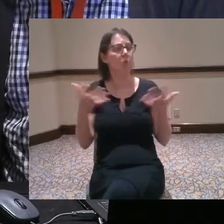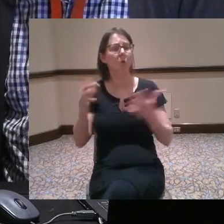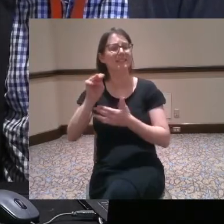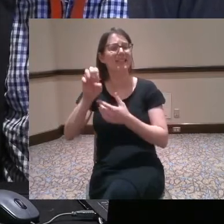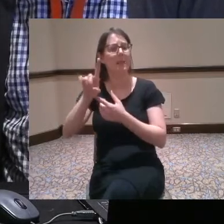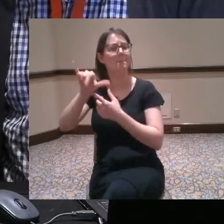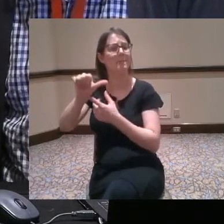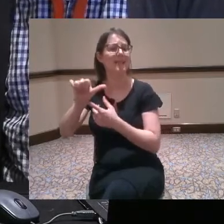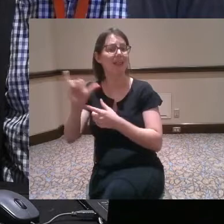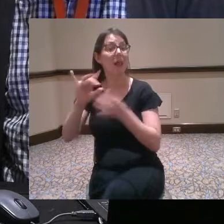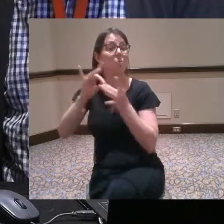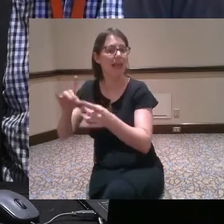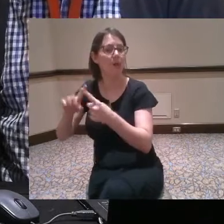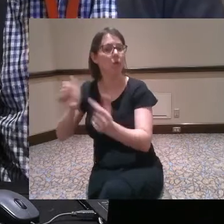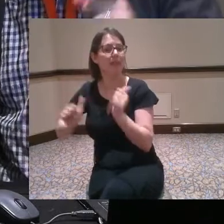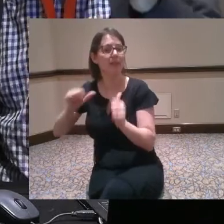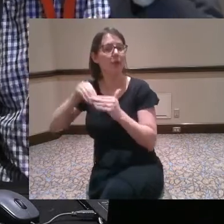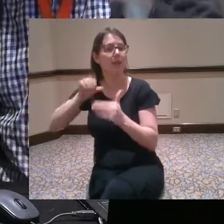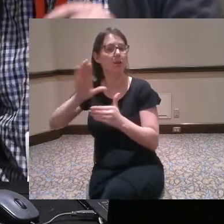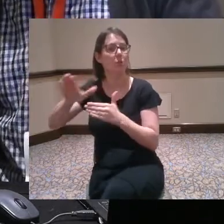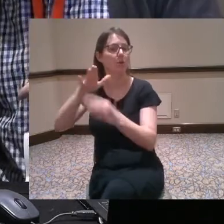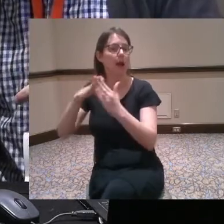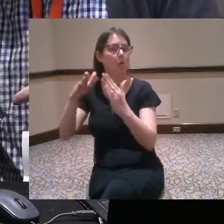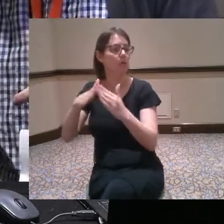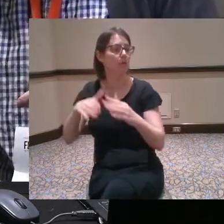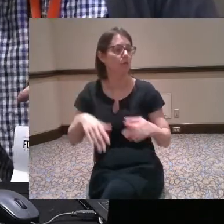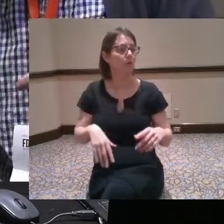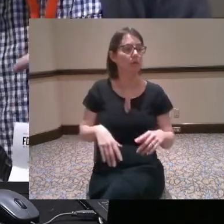can speak to that? Or